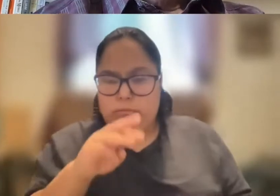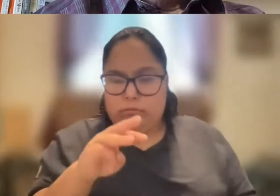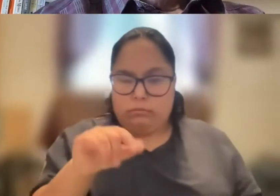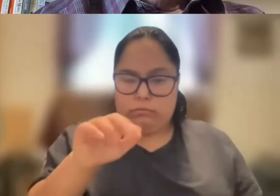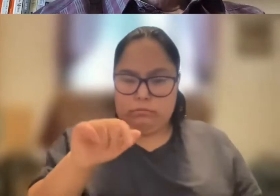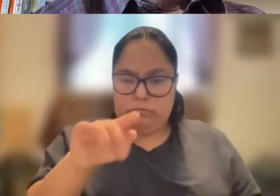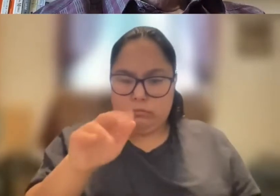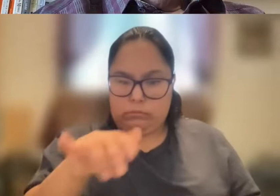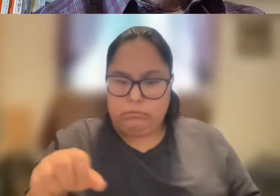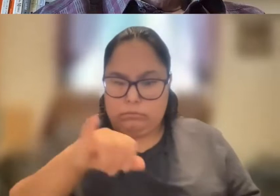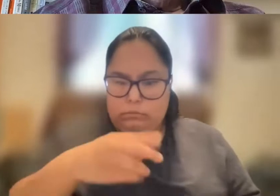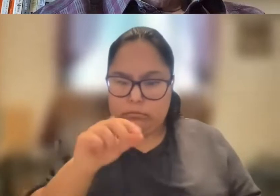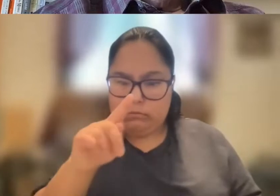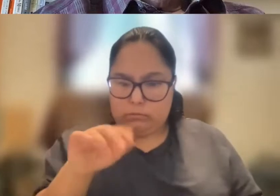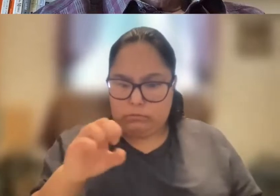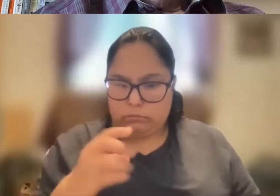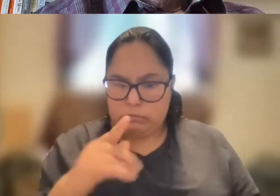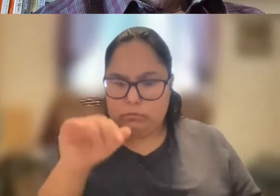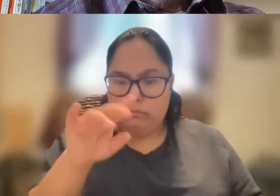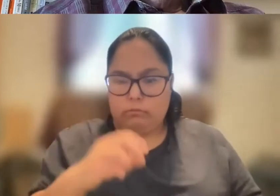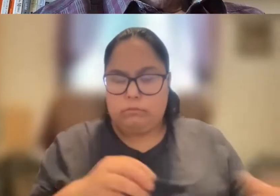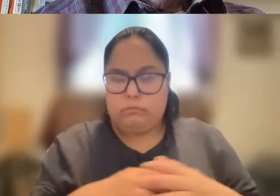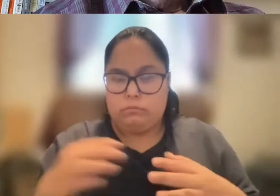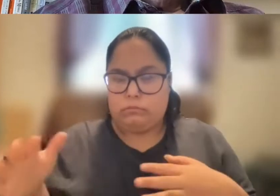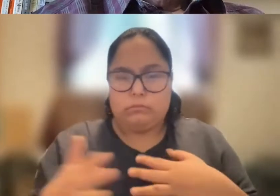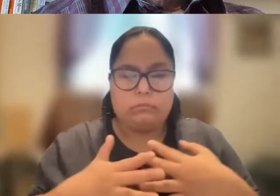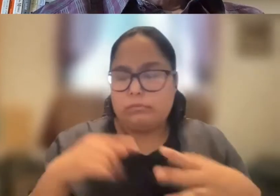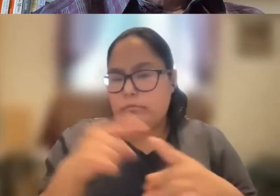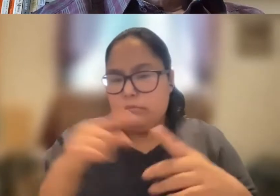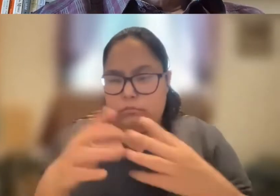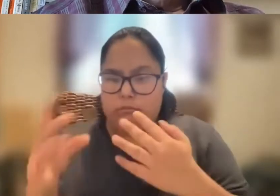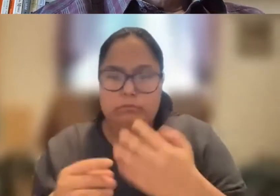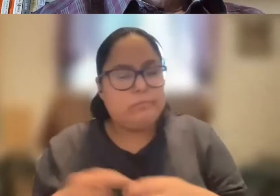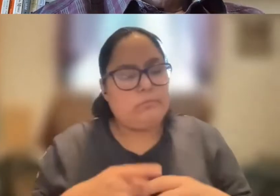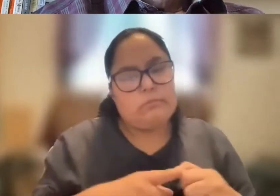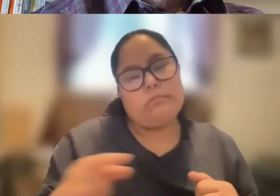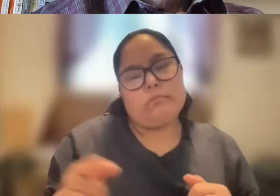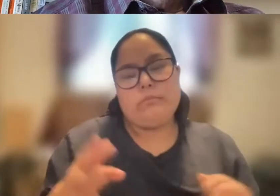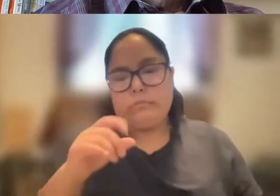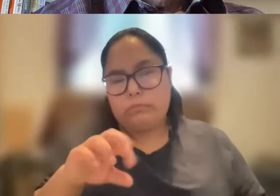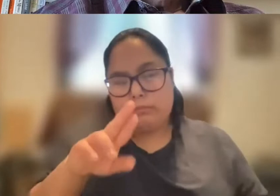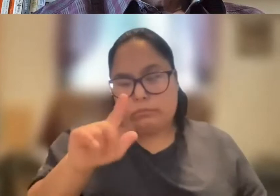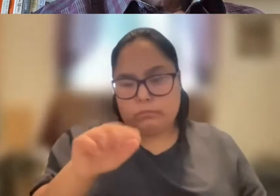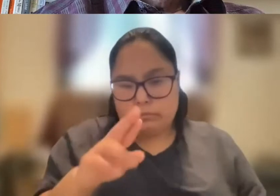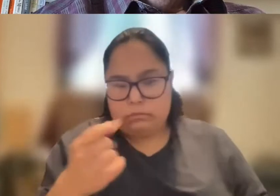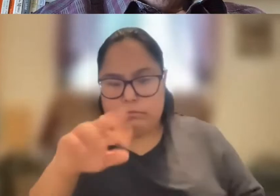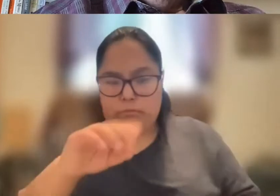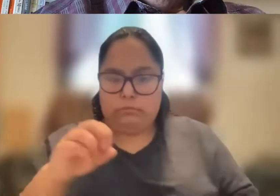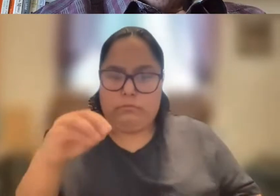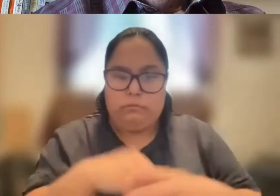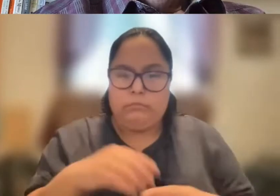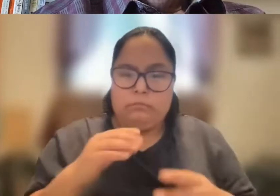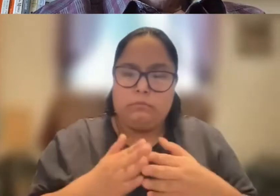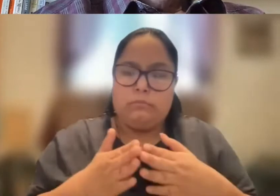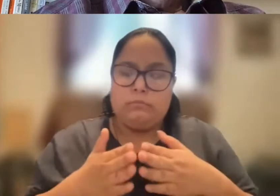justice system can deal with those that don't meet the threshold for criminal courts on civilian. So I think there's still a